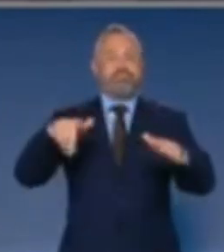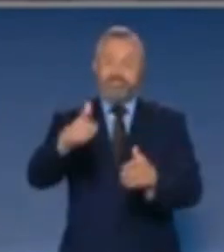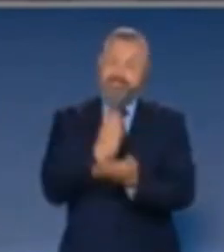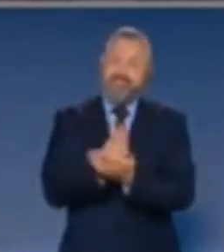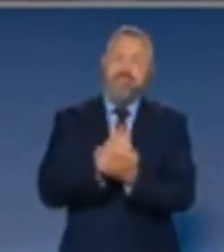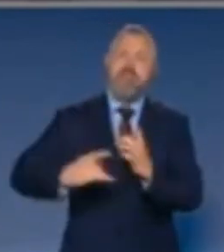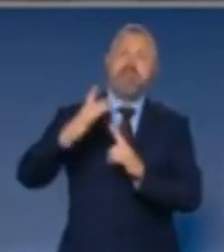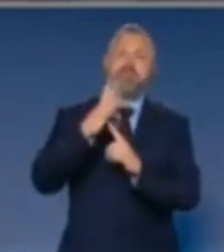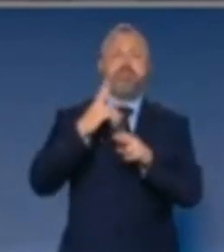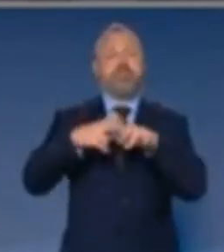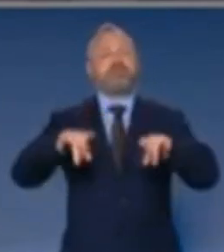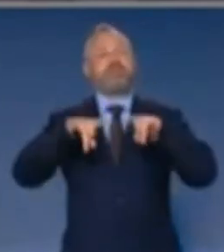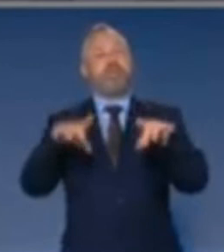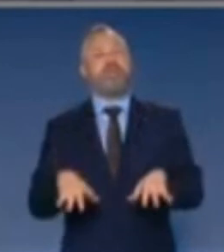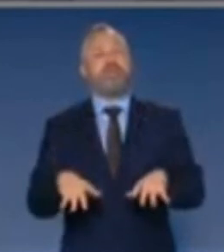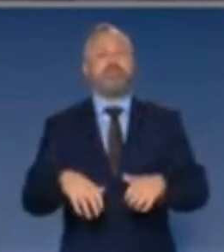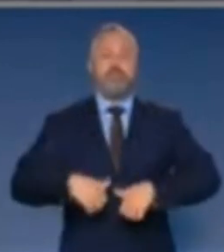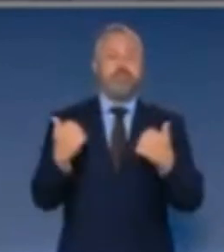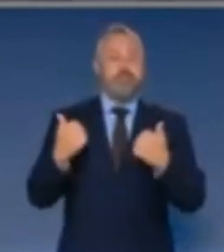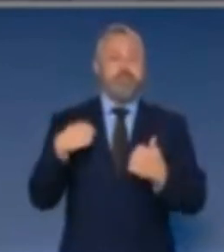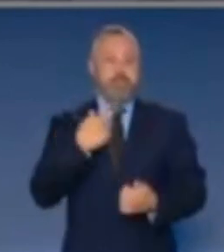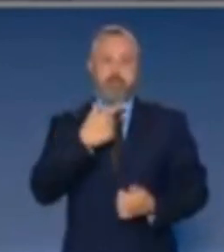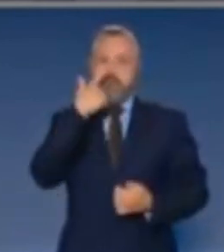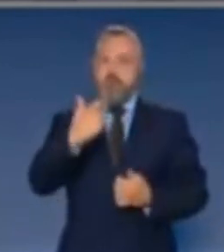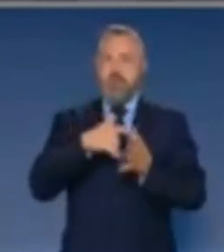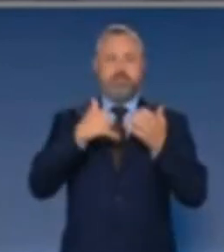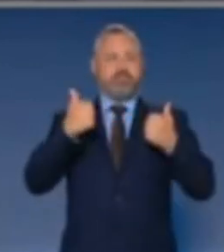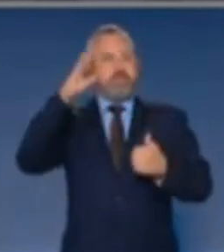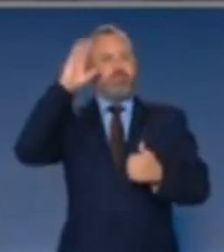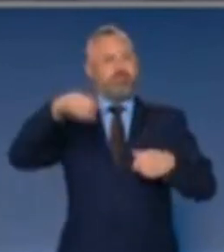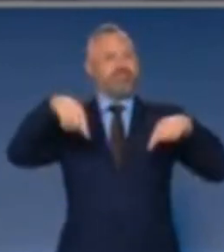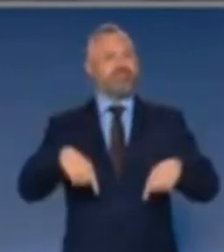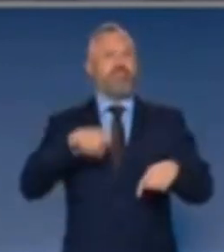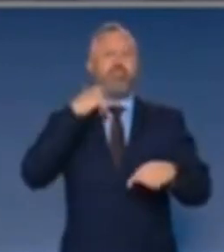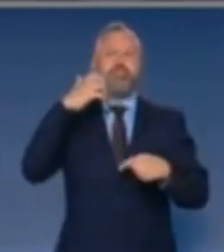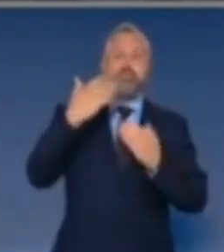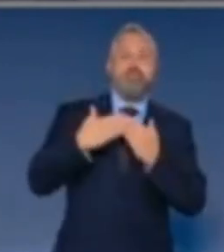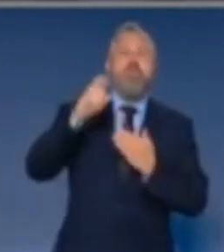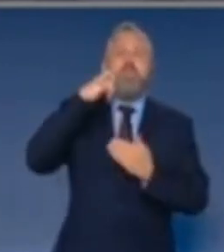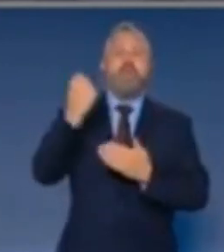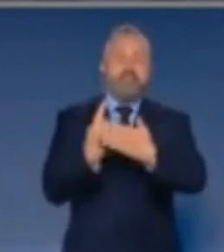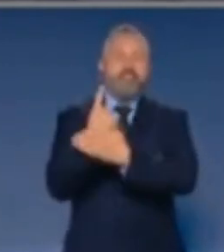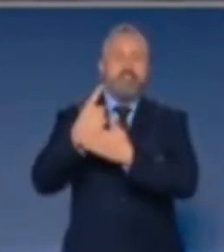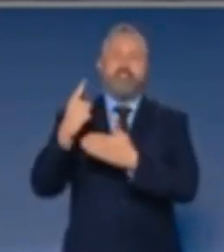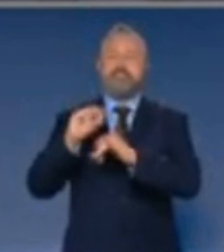We've done remarkably well as a nation. There will be challenges. There will be challenges. But the outcomes so